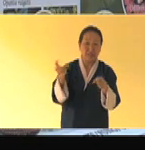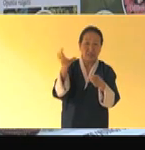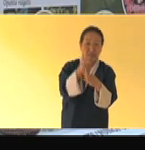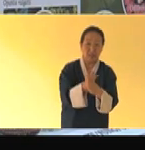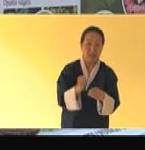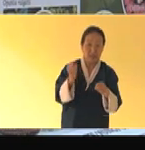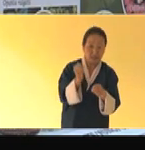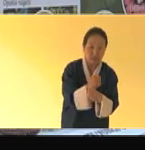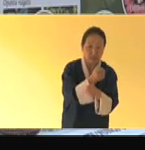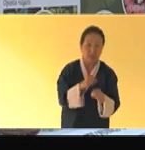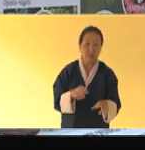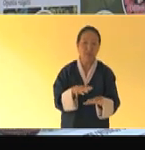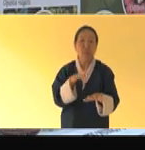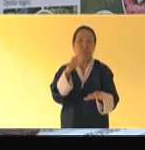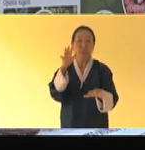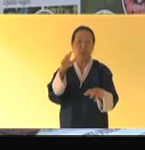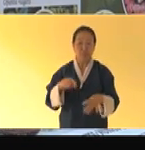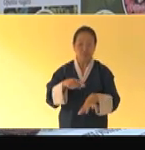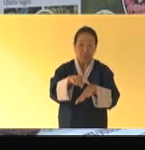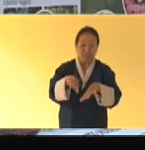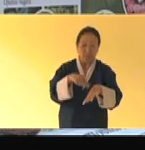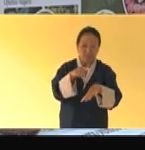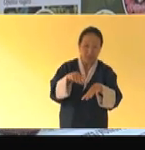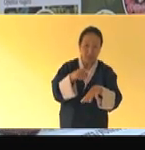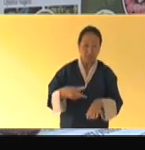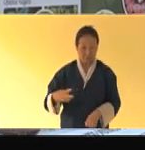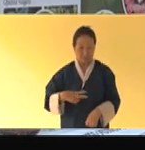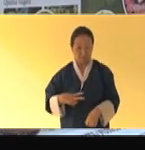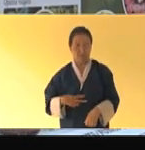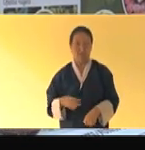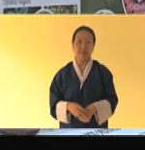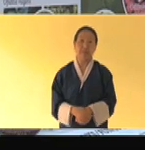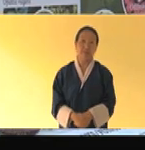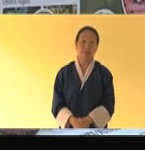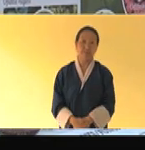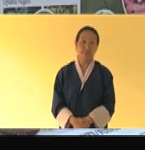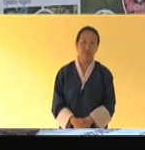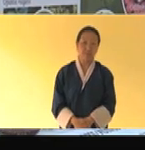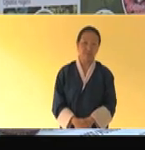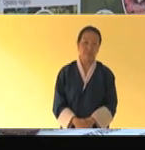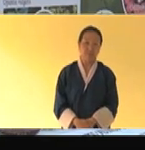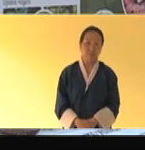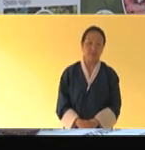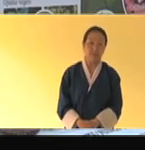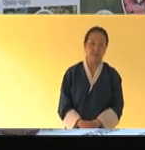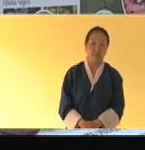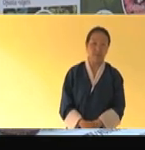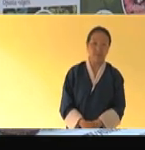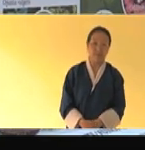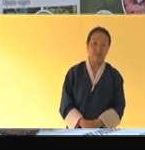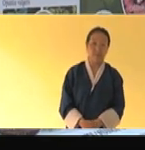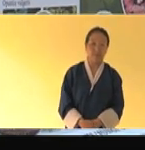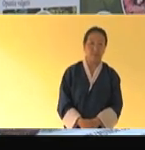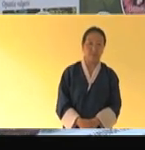These invasive plant species are mostly introduced from neighboring countries, and then they're eroding the native plant species and then invading